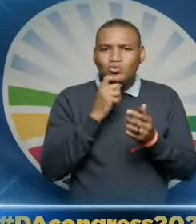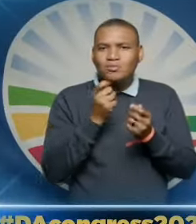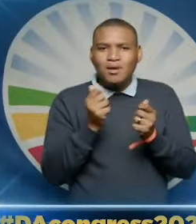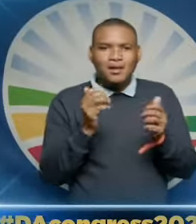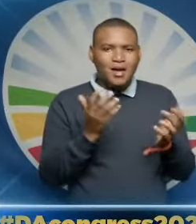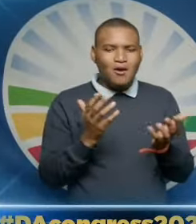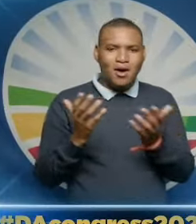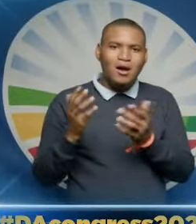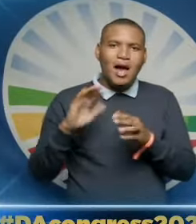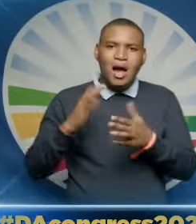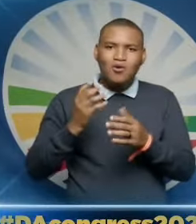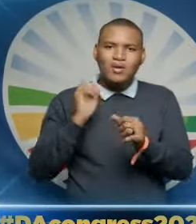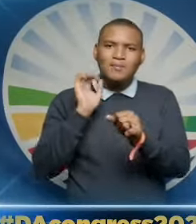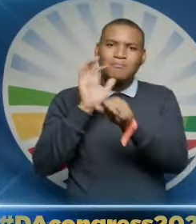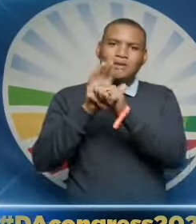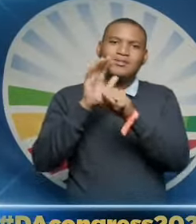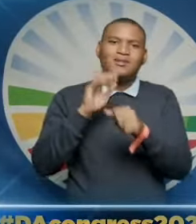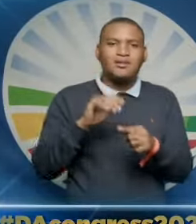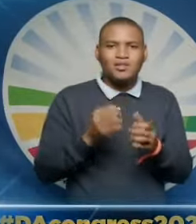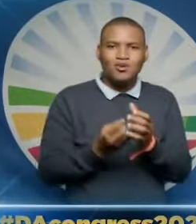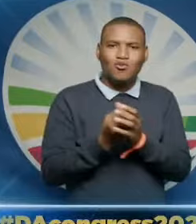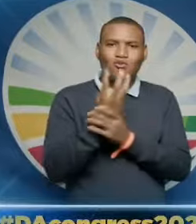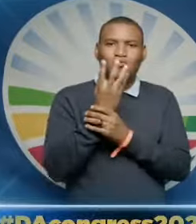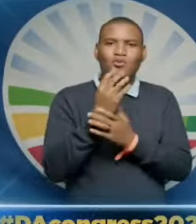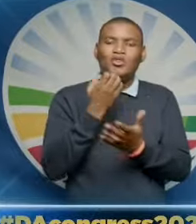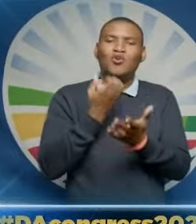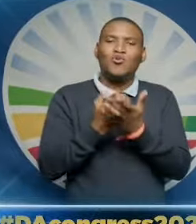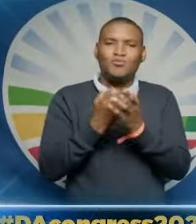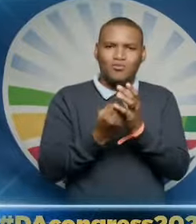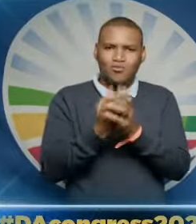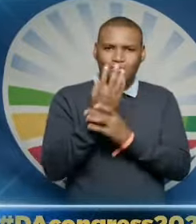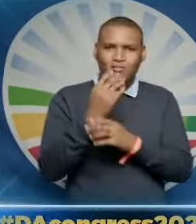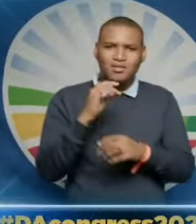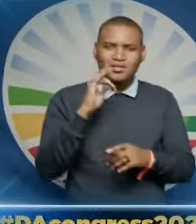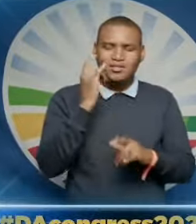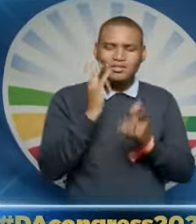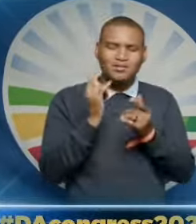actually impacting the growth, the economic growth of the city.